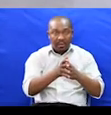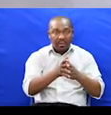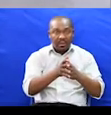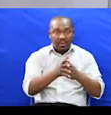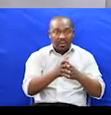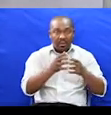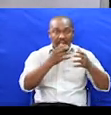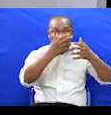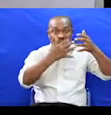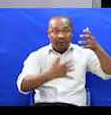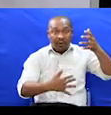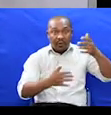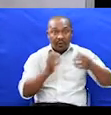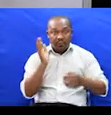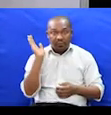the following